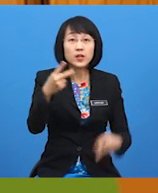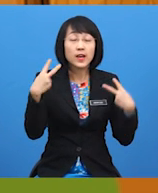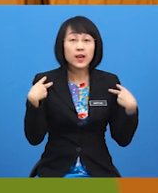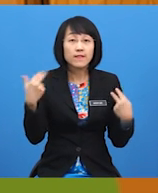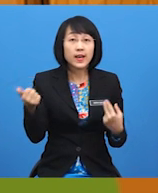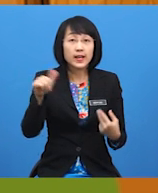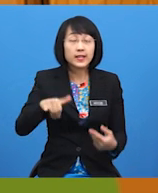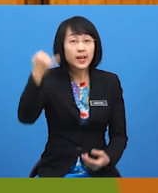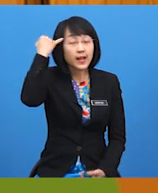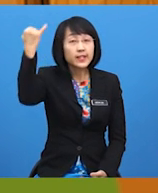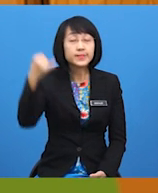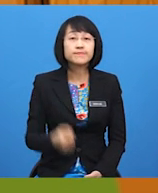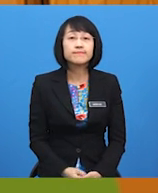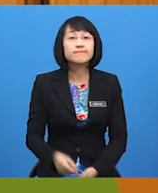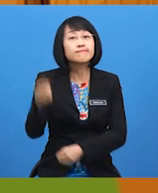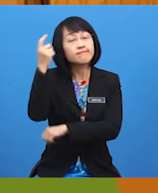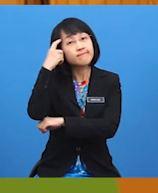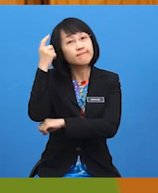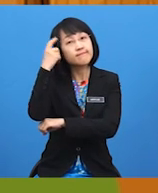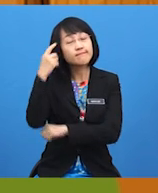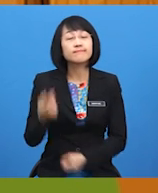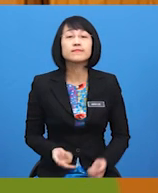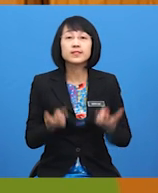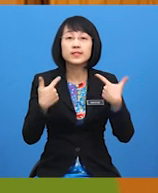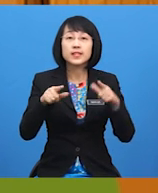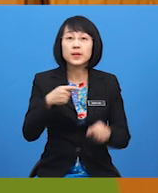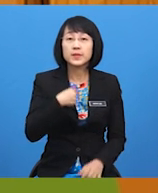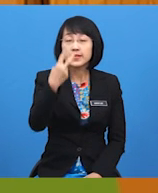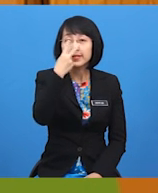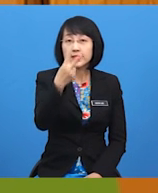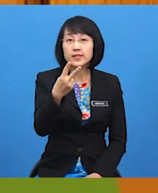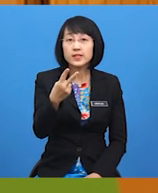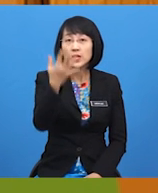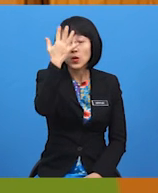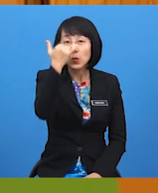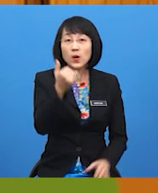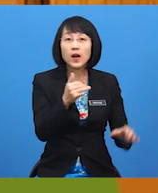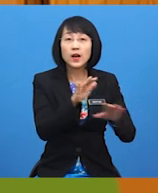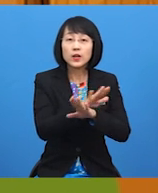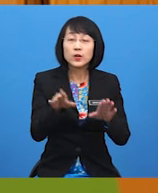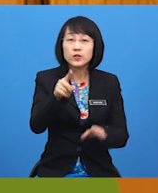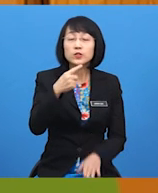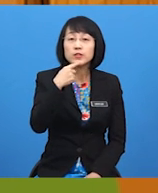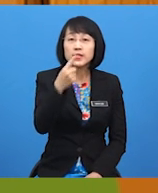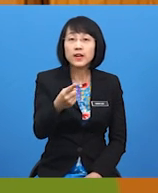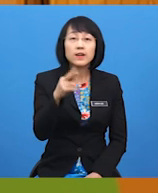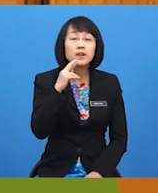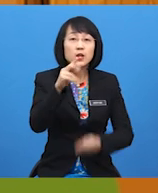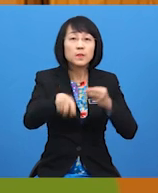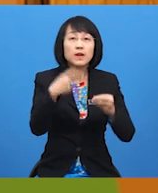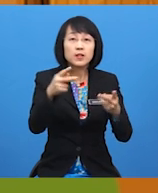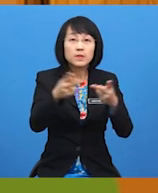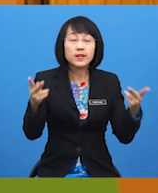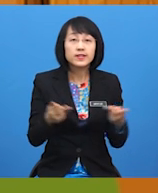idea? Hmm, let me see. Why don't you tell her about the place that we went